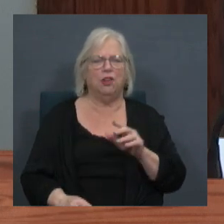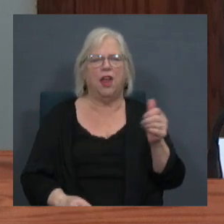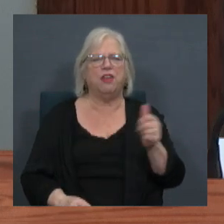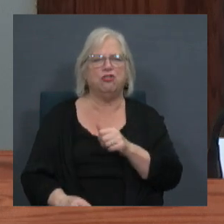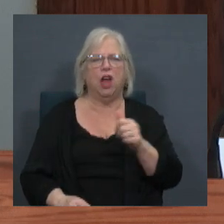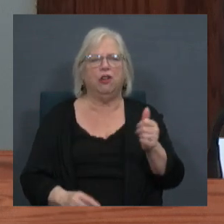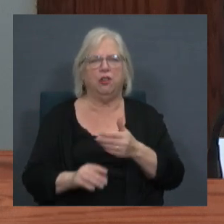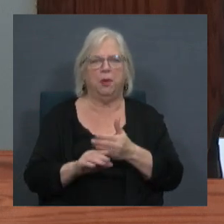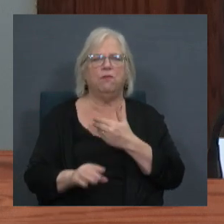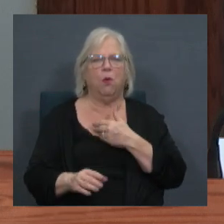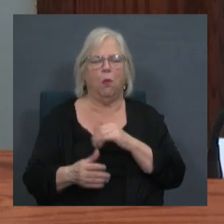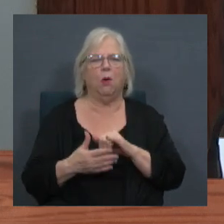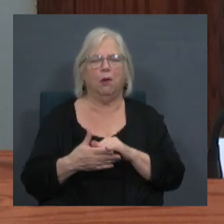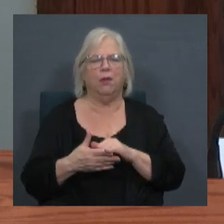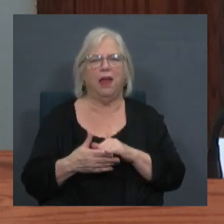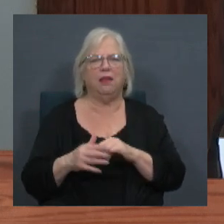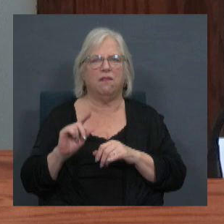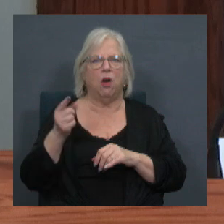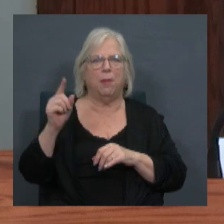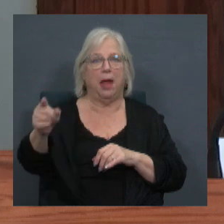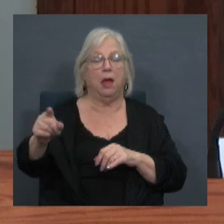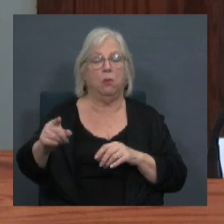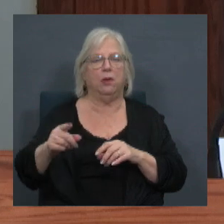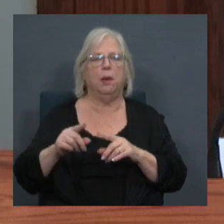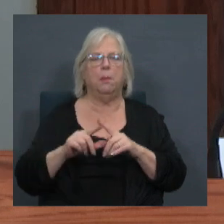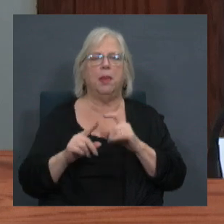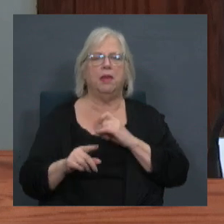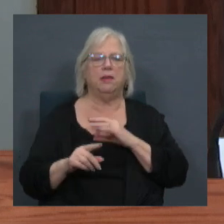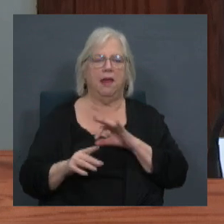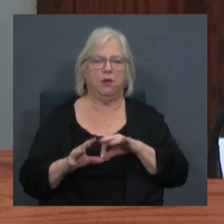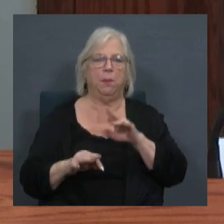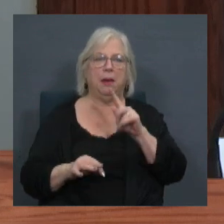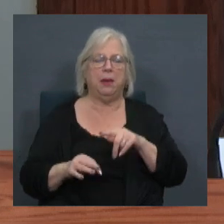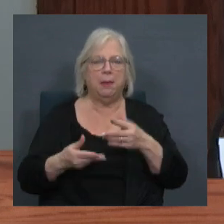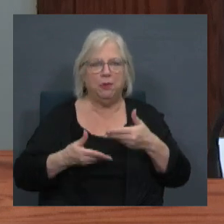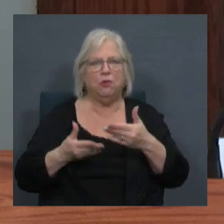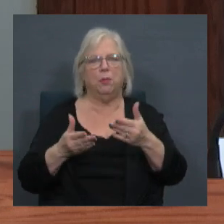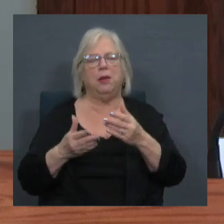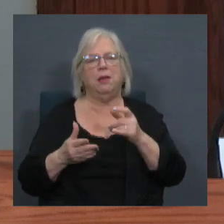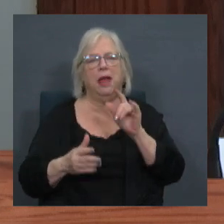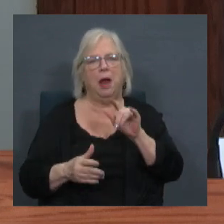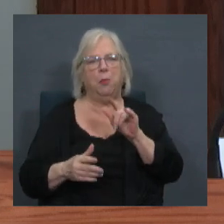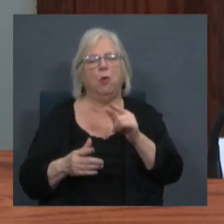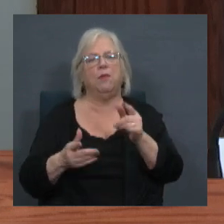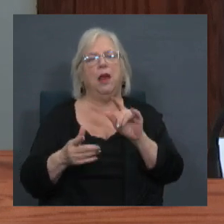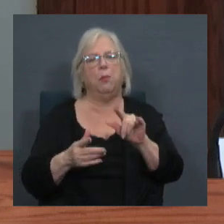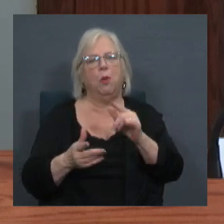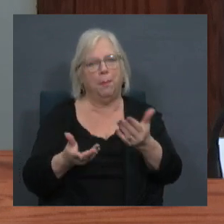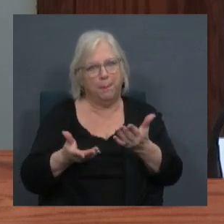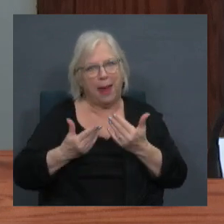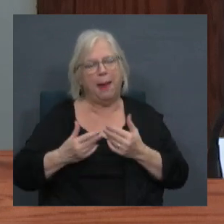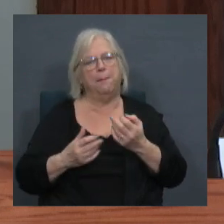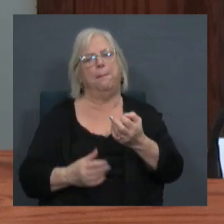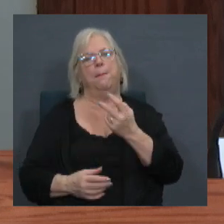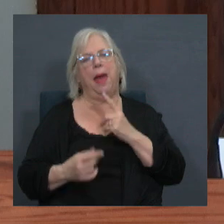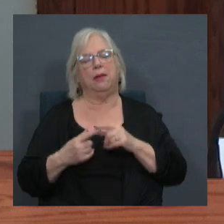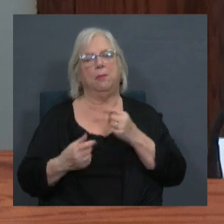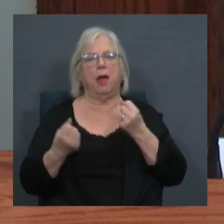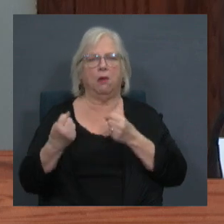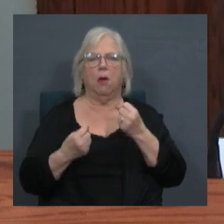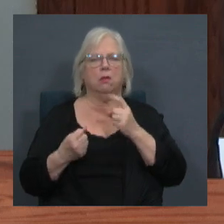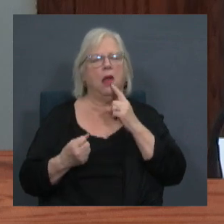before. That's how far back I was. But the staff who picked me up and took me to the airport and from the airport back to my car, they